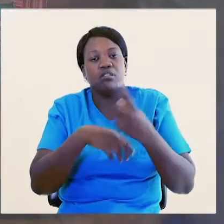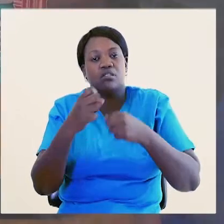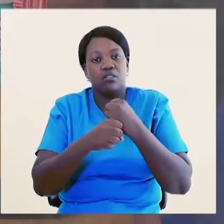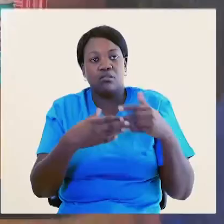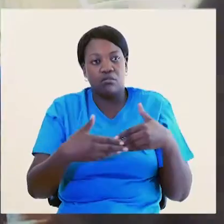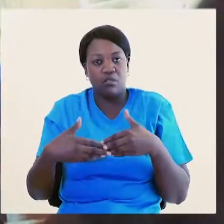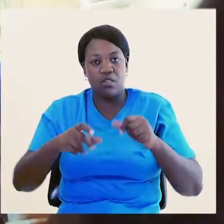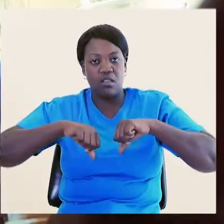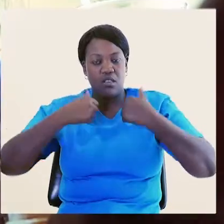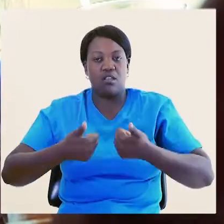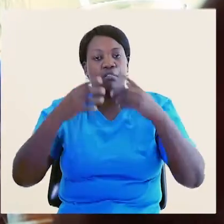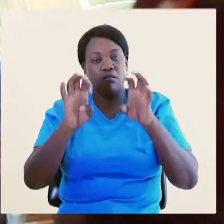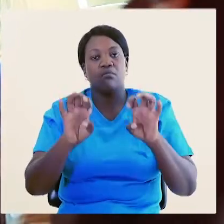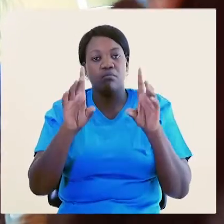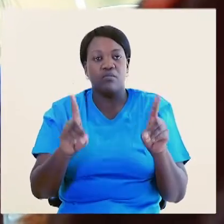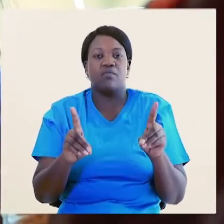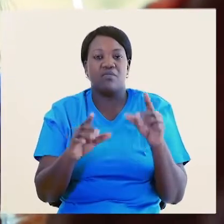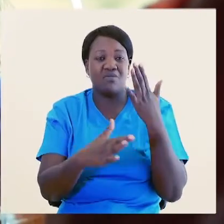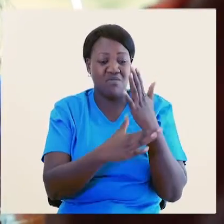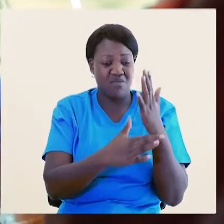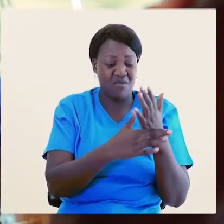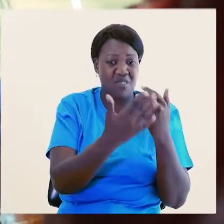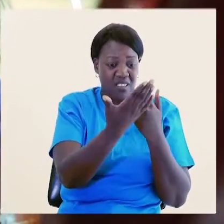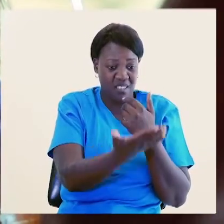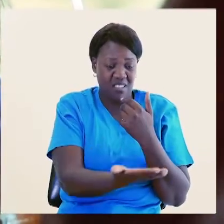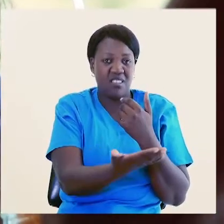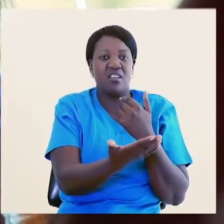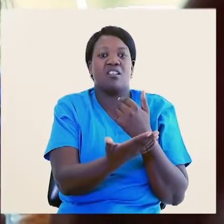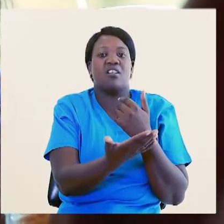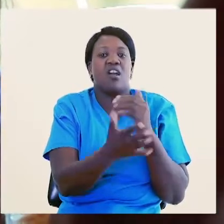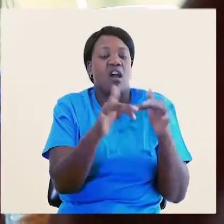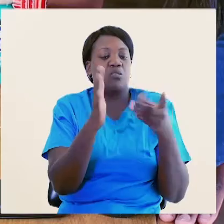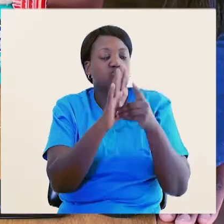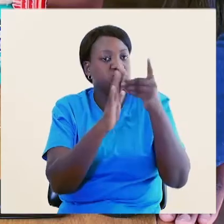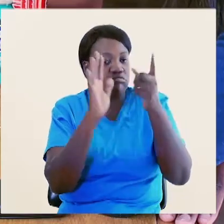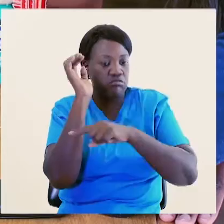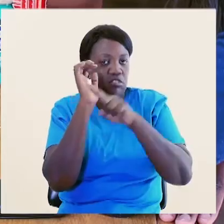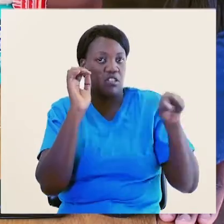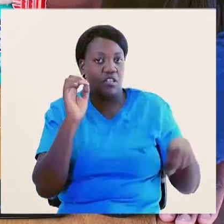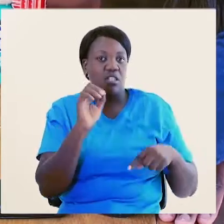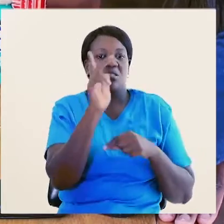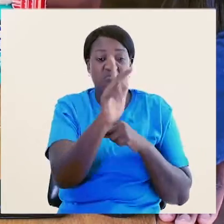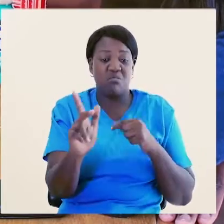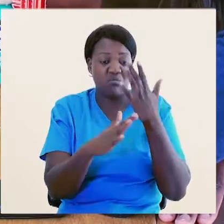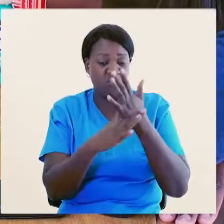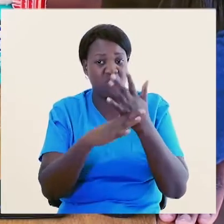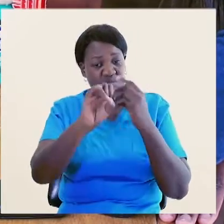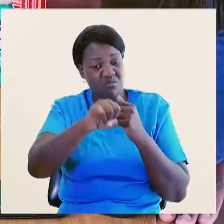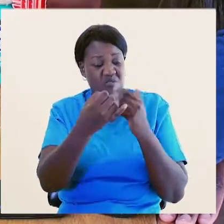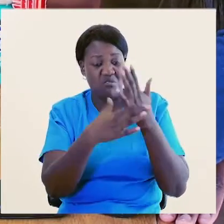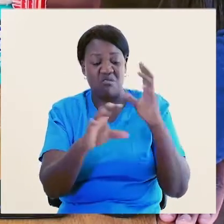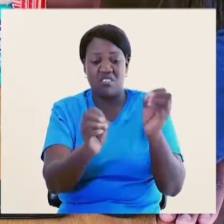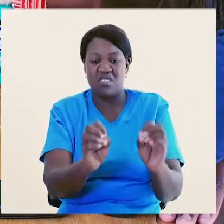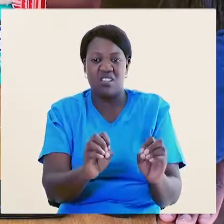and literacy. Now, employment can be used to measure how developed a country is. People who don't have jobs